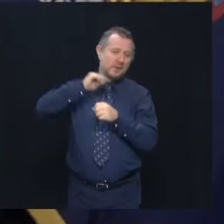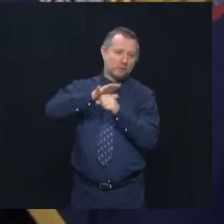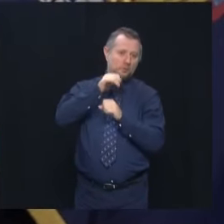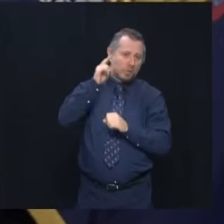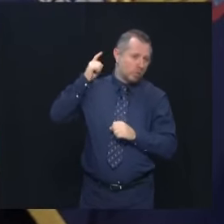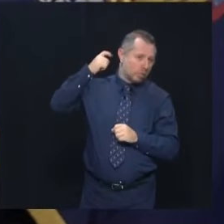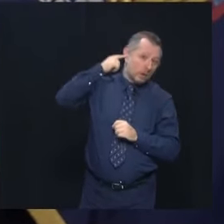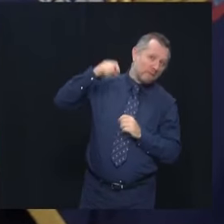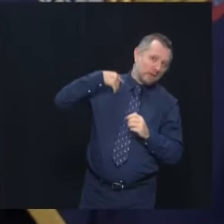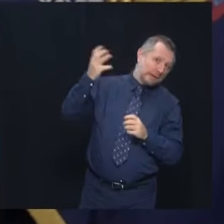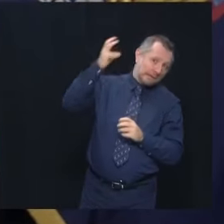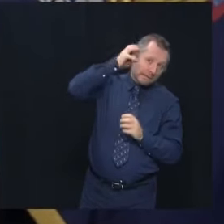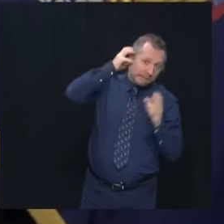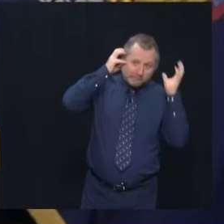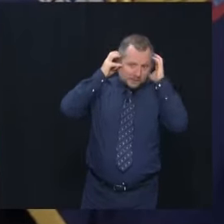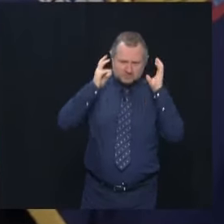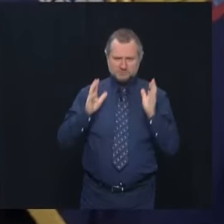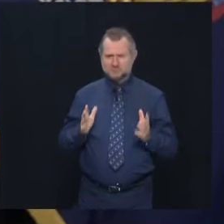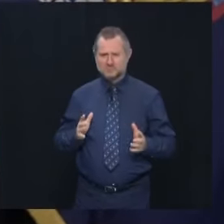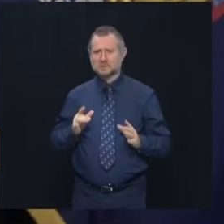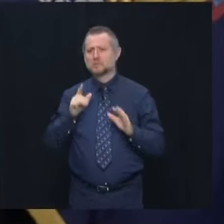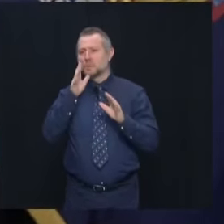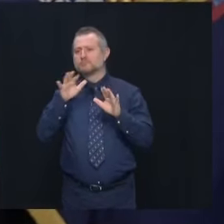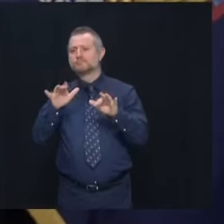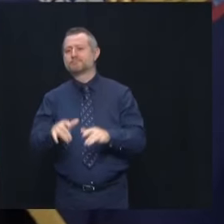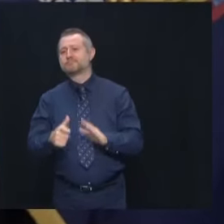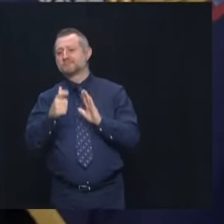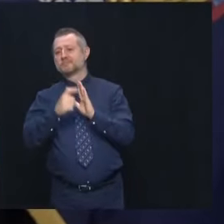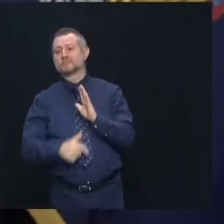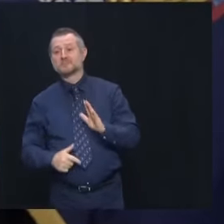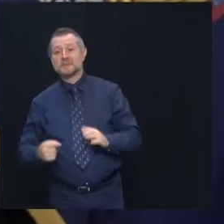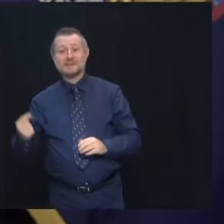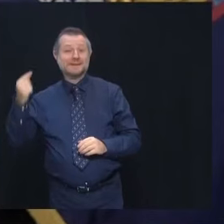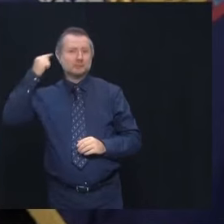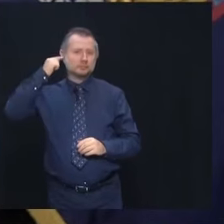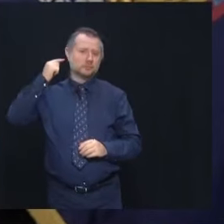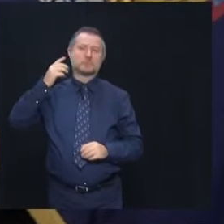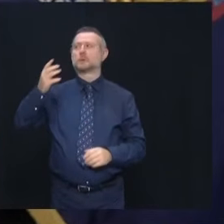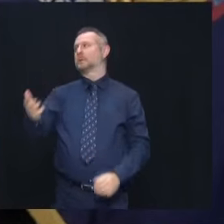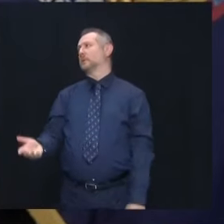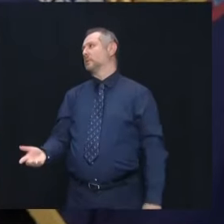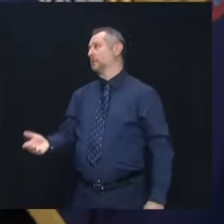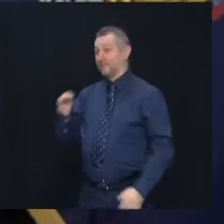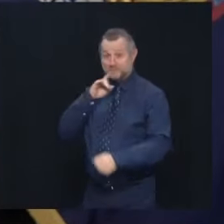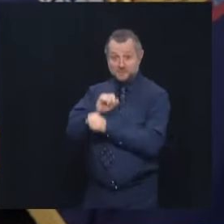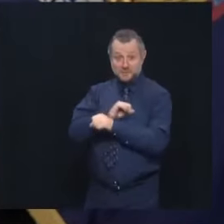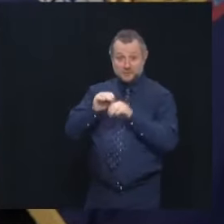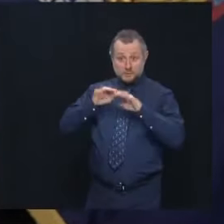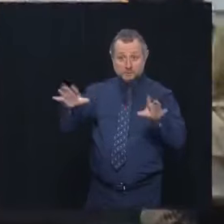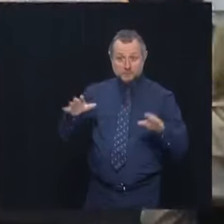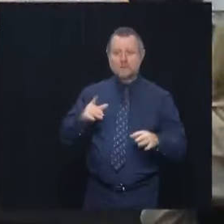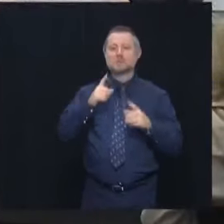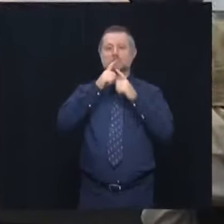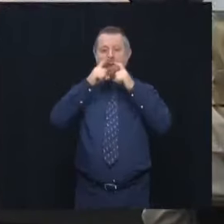an article saying it can invade your ear, and then we'll have a new mask with earmuffs.